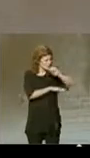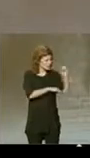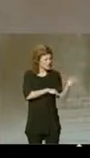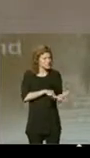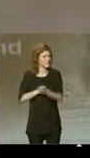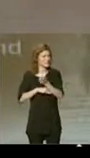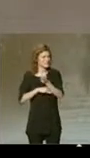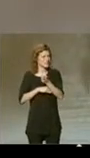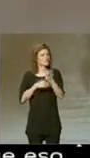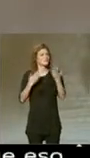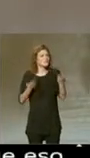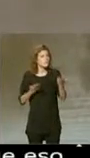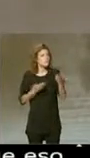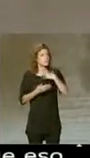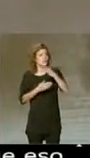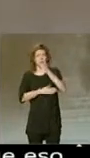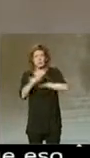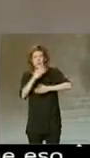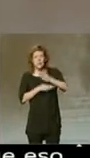all types of users,